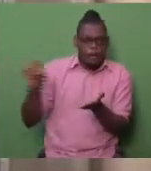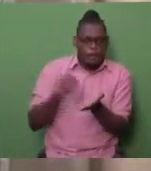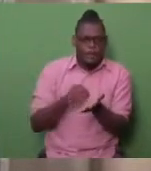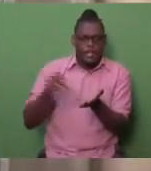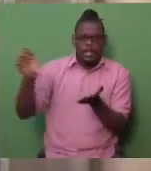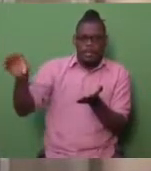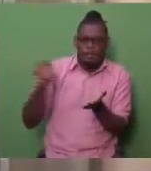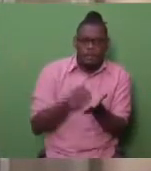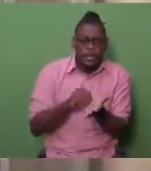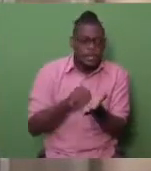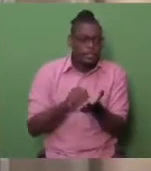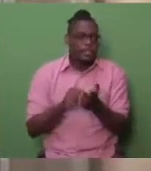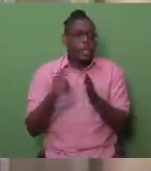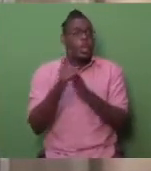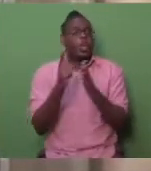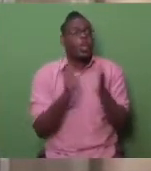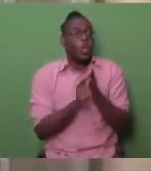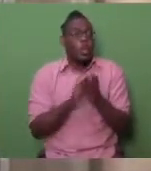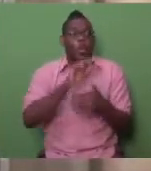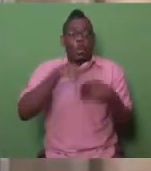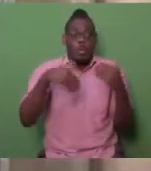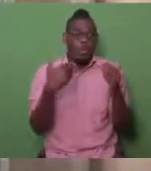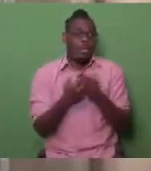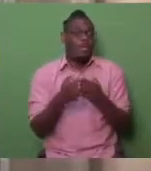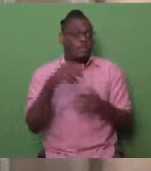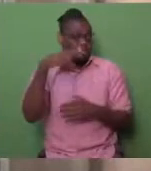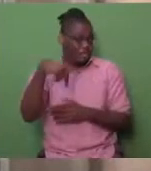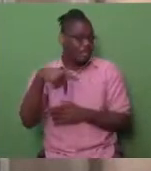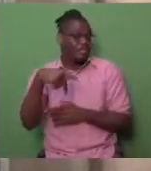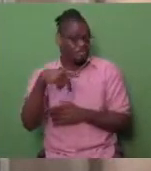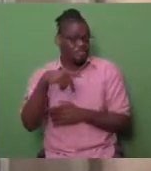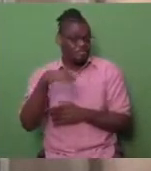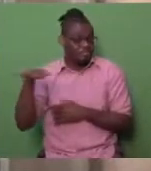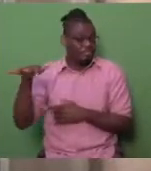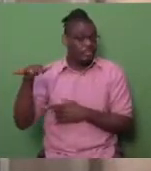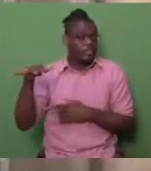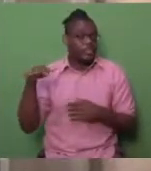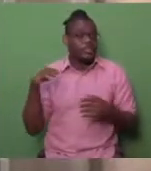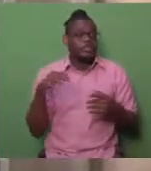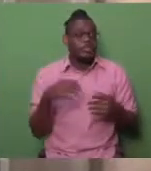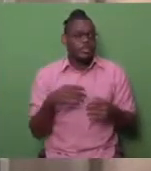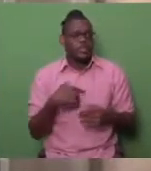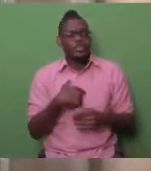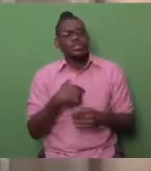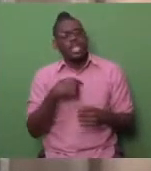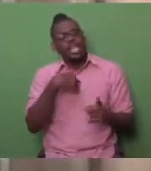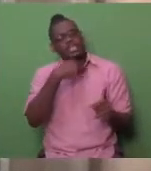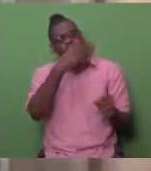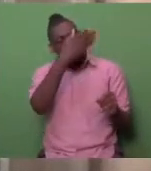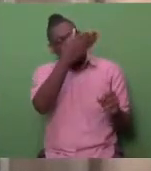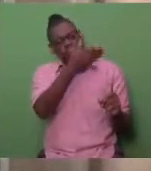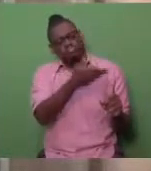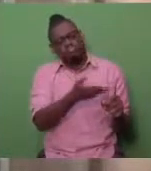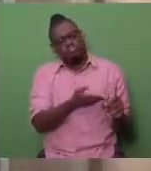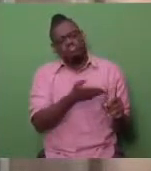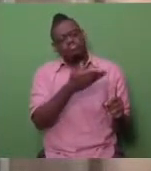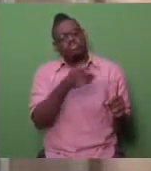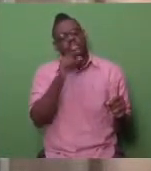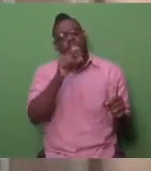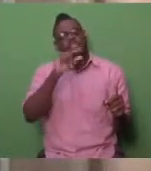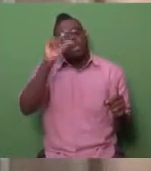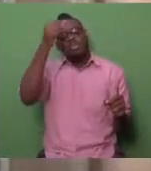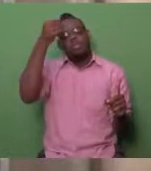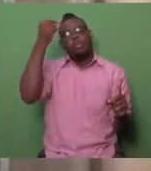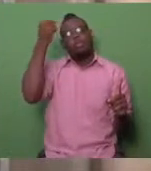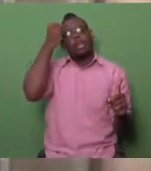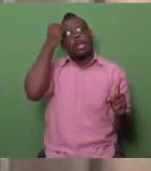It appears that this Rowley-led government wants power without accountability or transparency. A UNC government